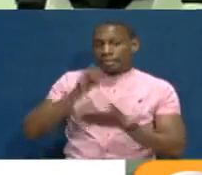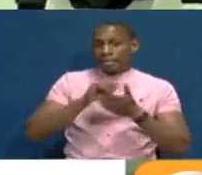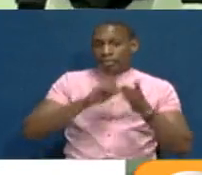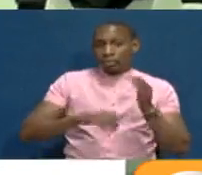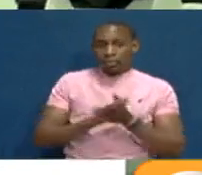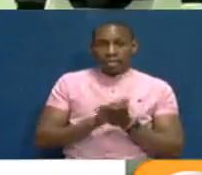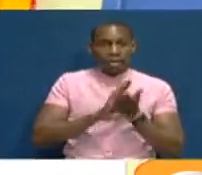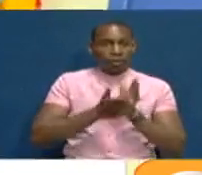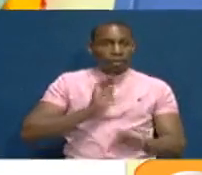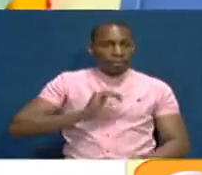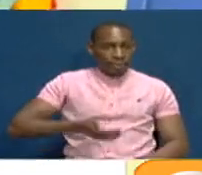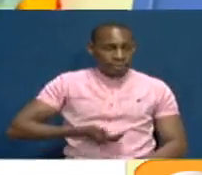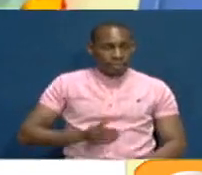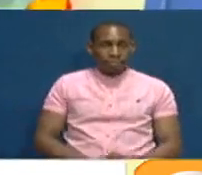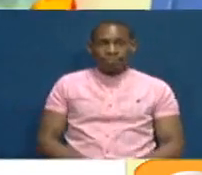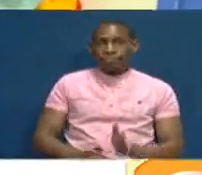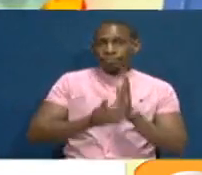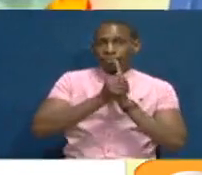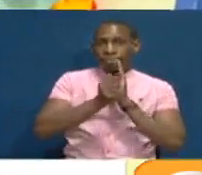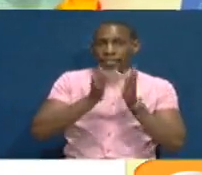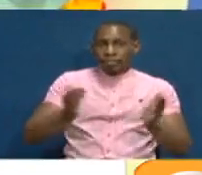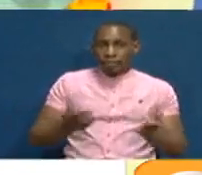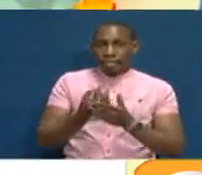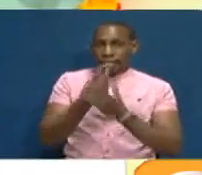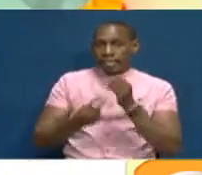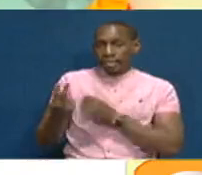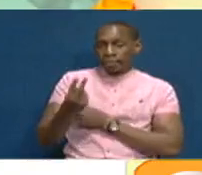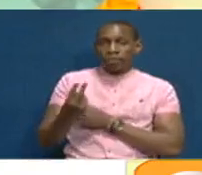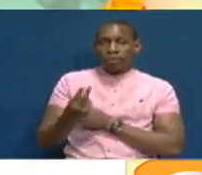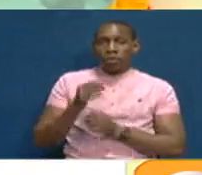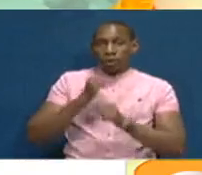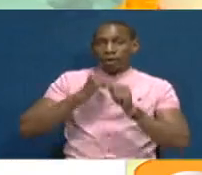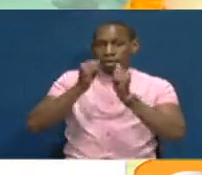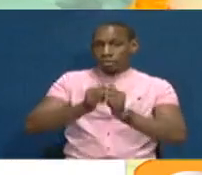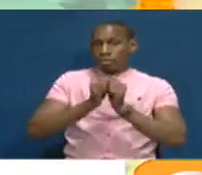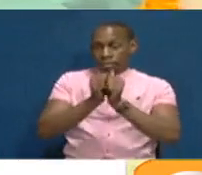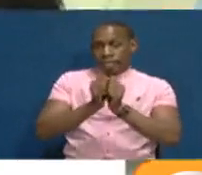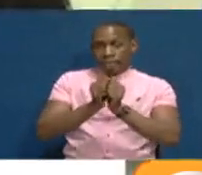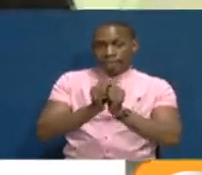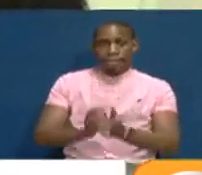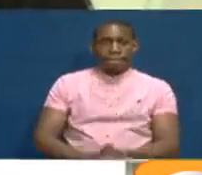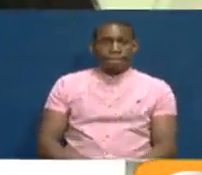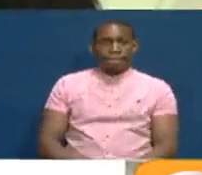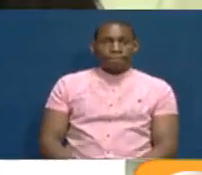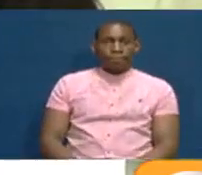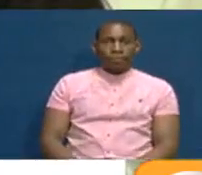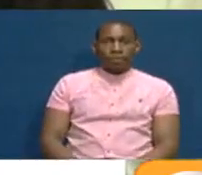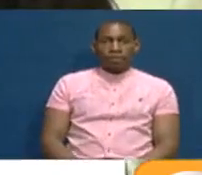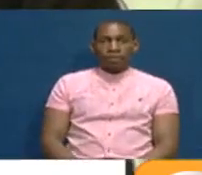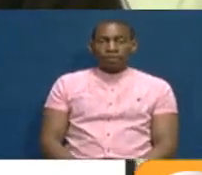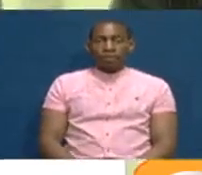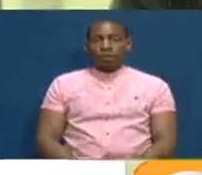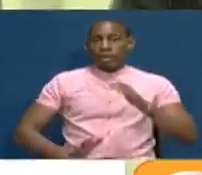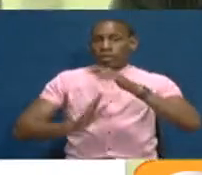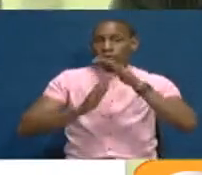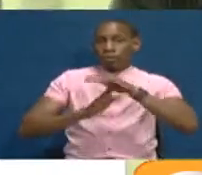no pregnancy without a man. Experts encourage couples to walk this journey together. There's one crucial